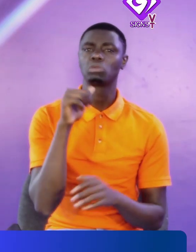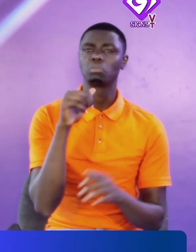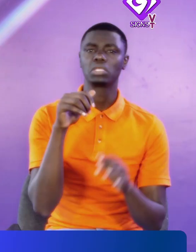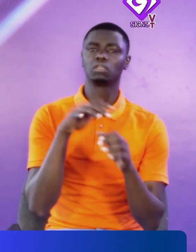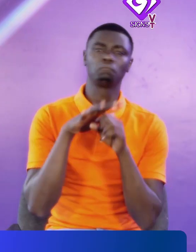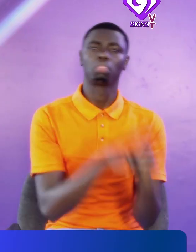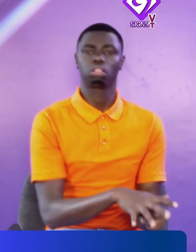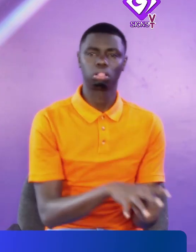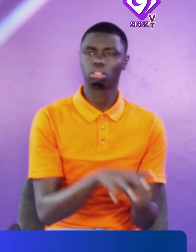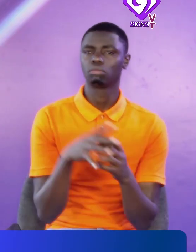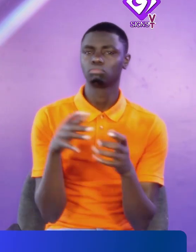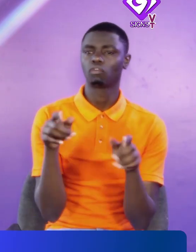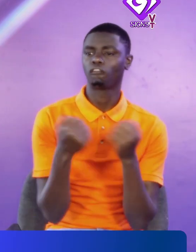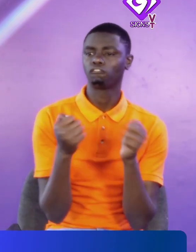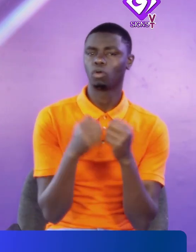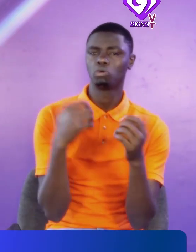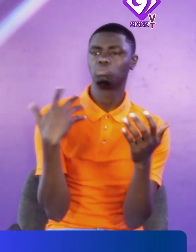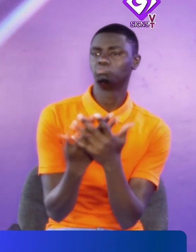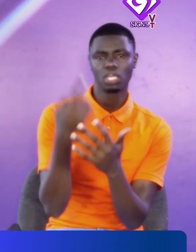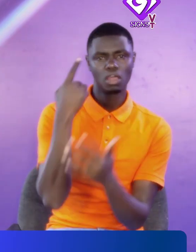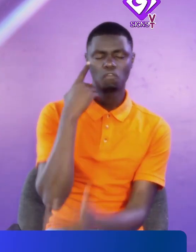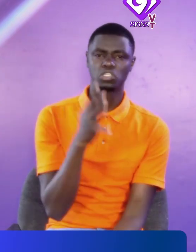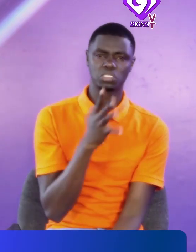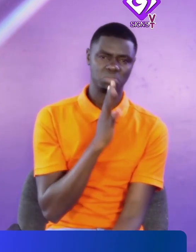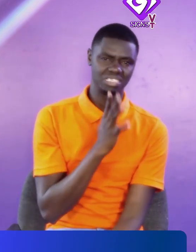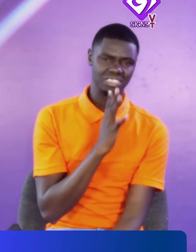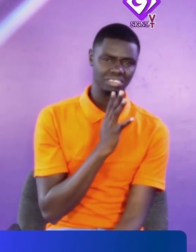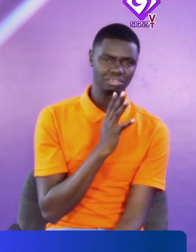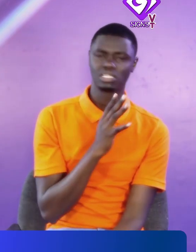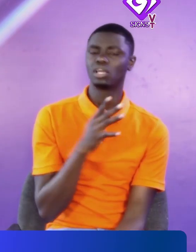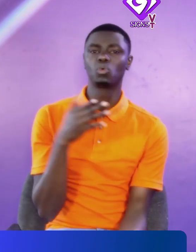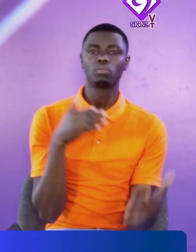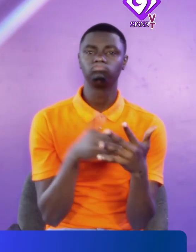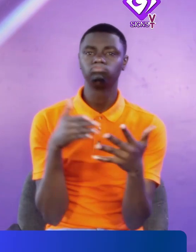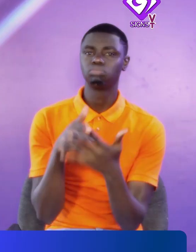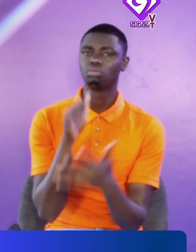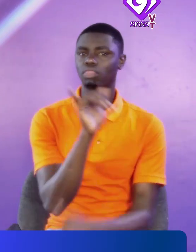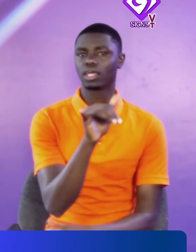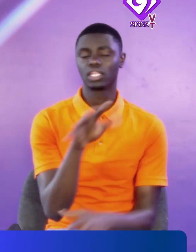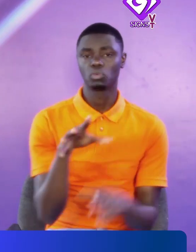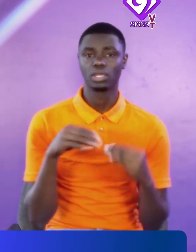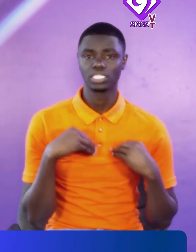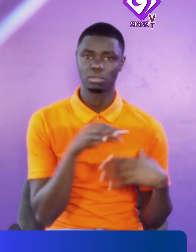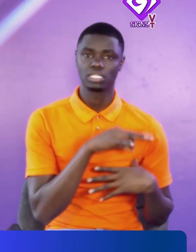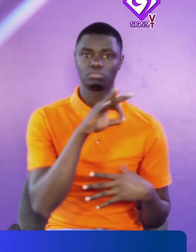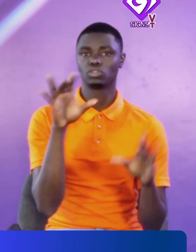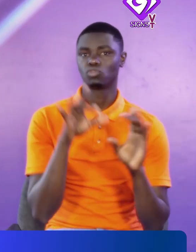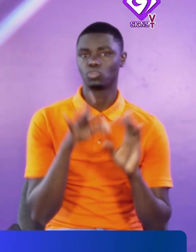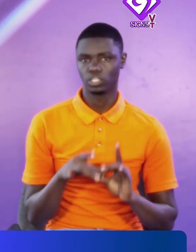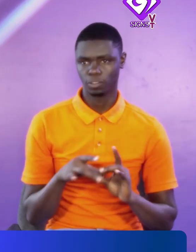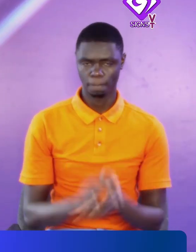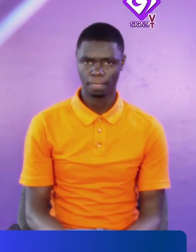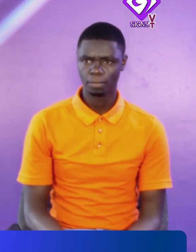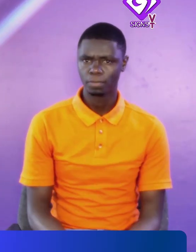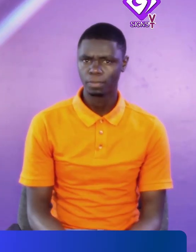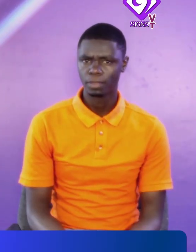tortured, or imprisoned for speaking out. We reject tyranny and we embrace the spirit of unity. Like some of the Kenyans who went to